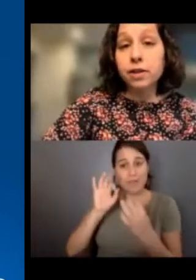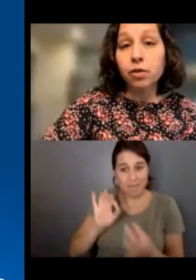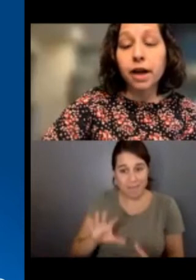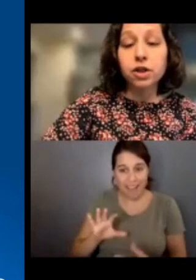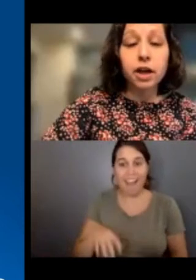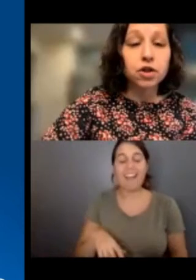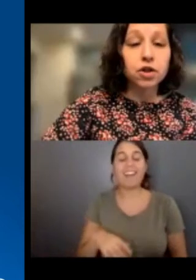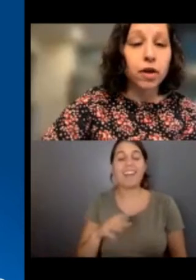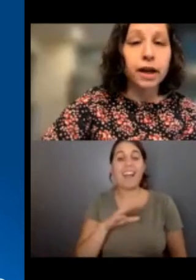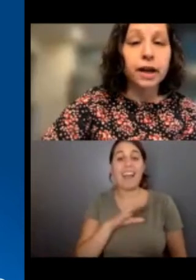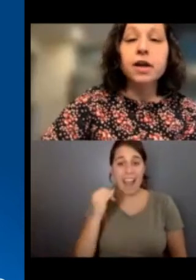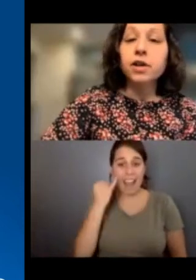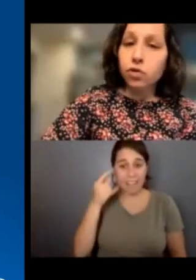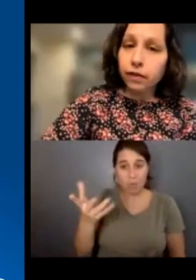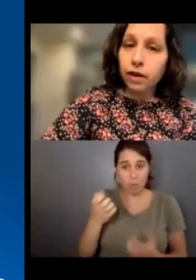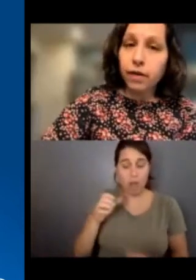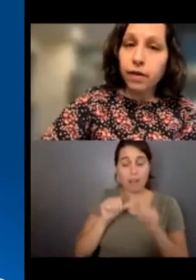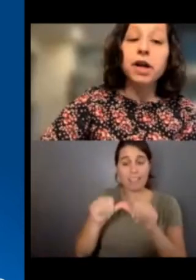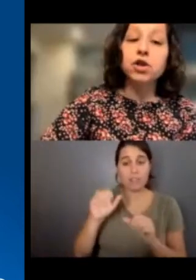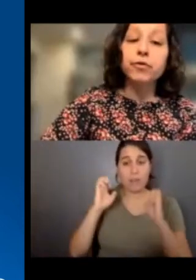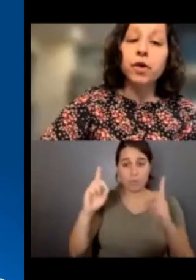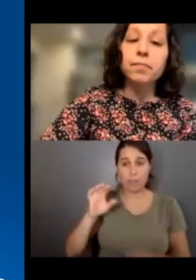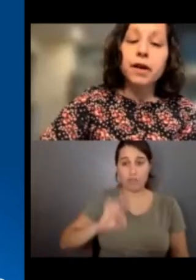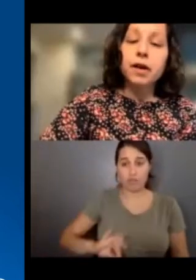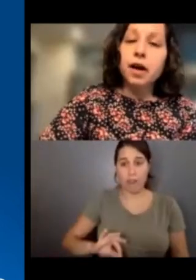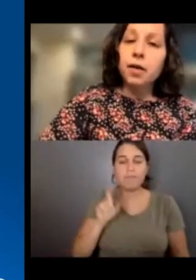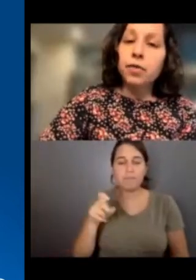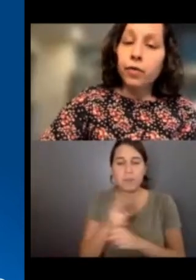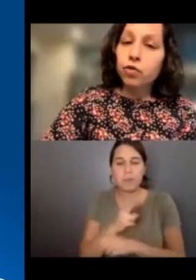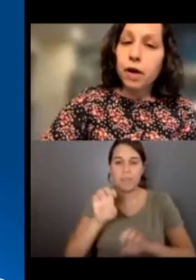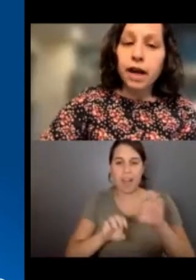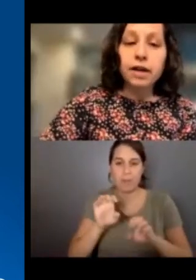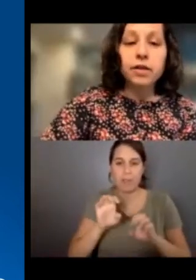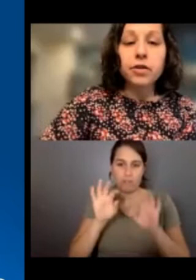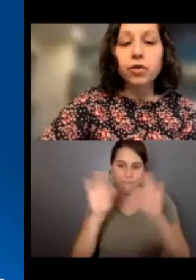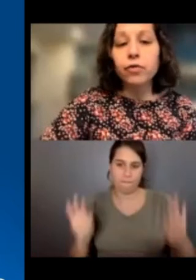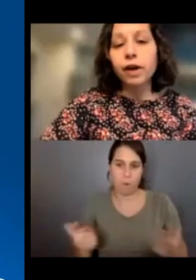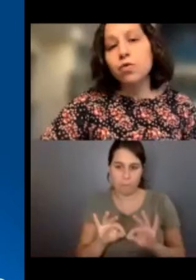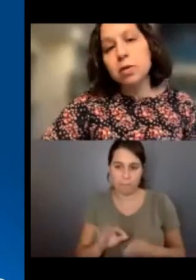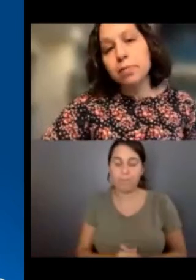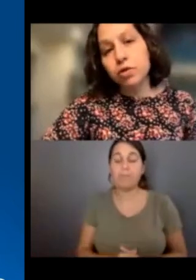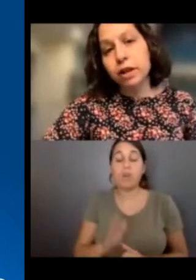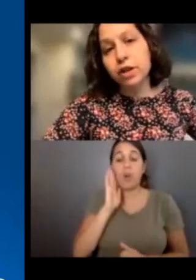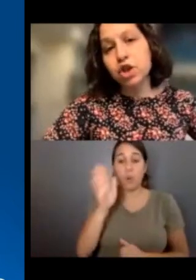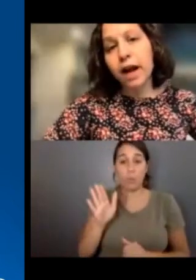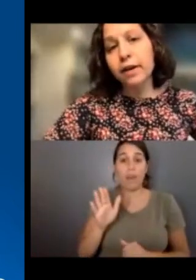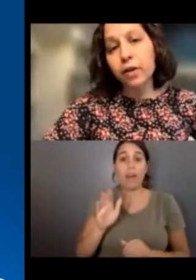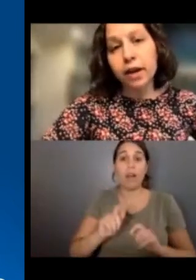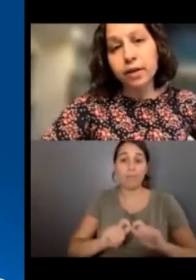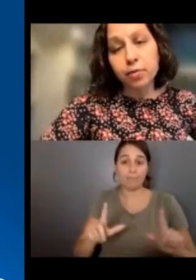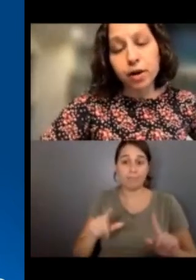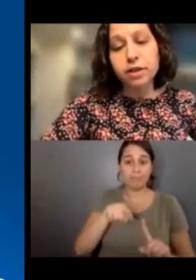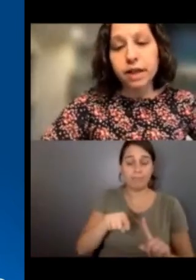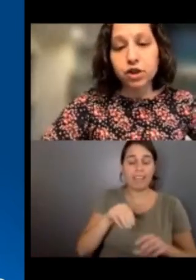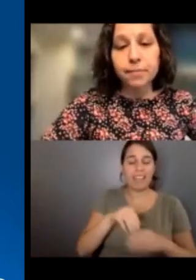receive continuing education credit using the evaluation form. The first way is that a survey link will be posted in the chat near the end